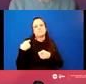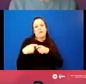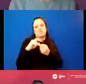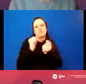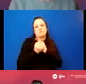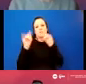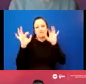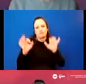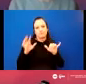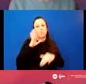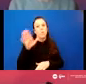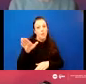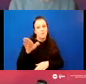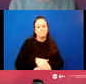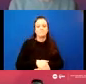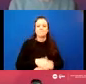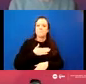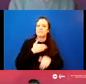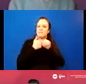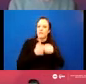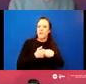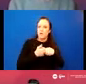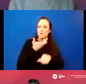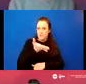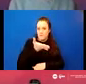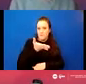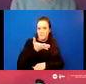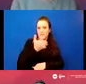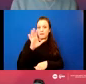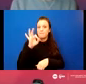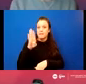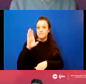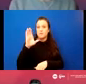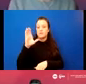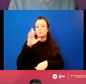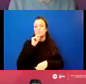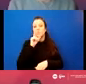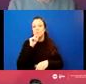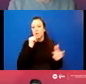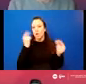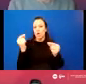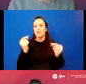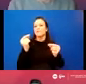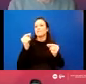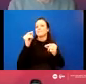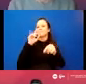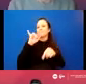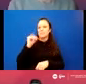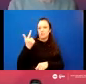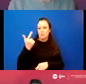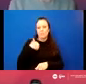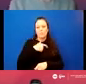um, please follow us on, Facebook, Twitter, Instagram. We are posting, um,